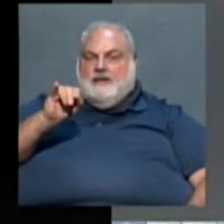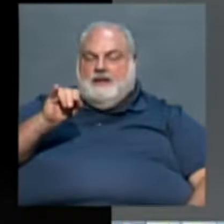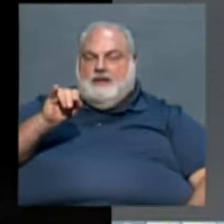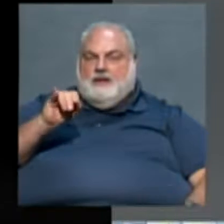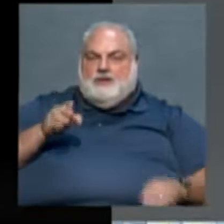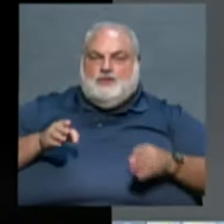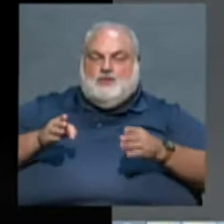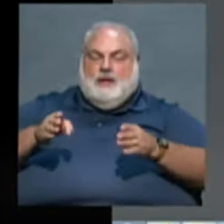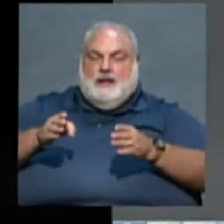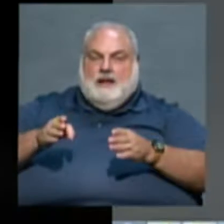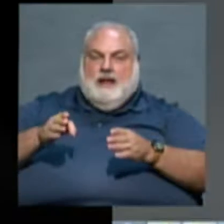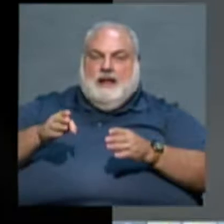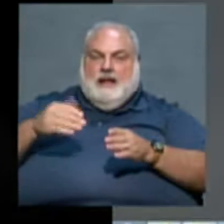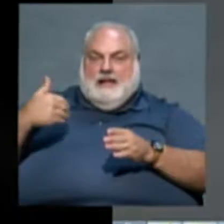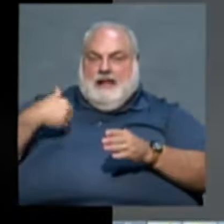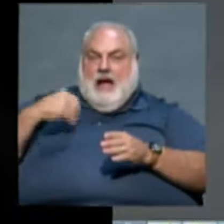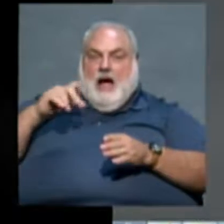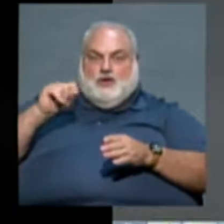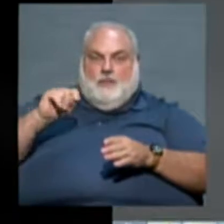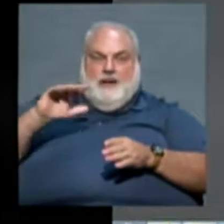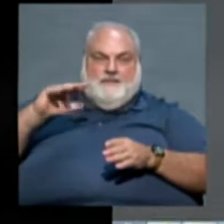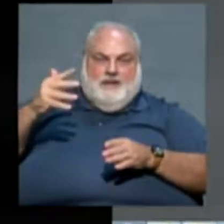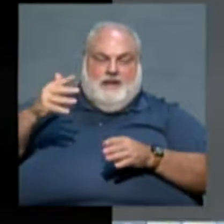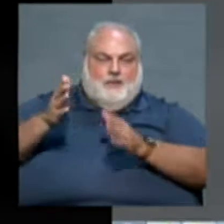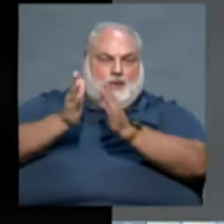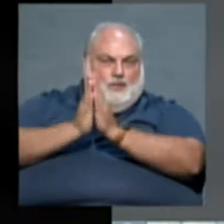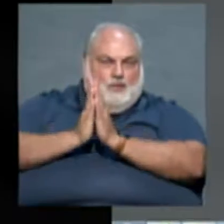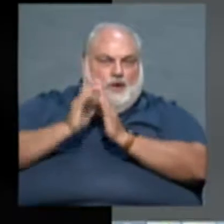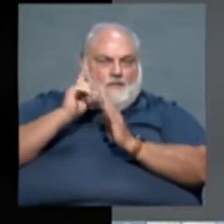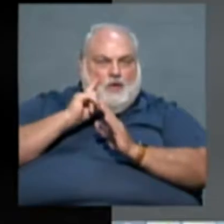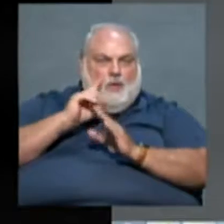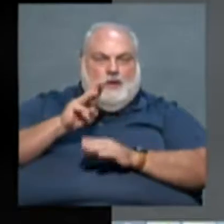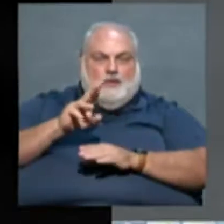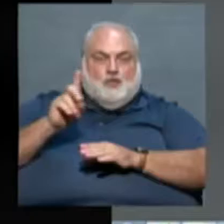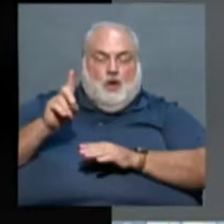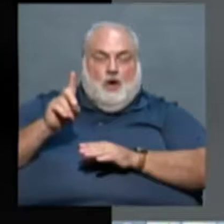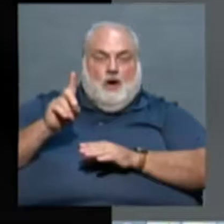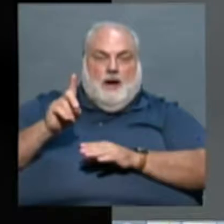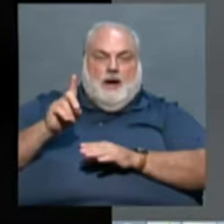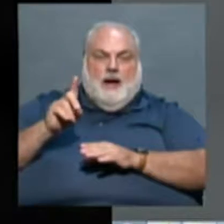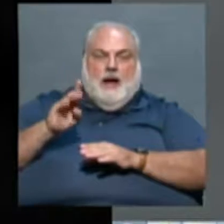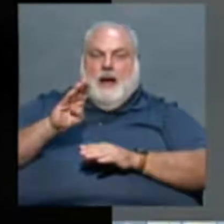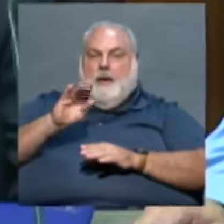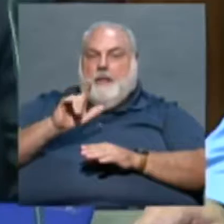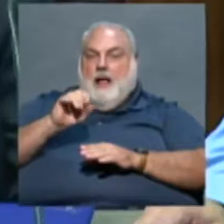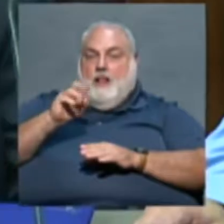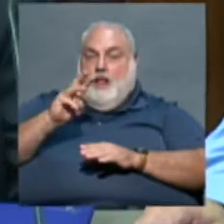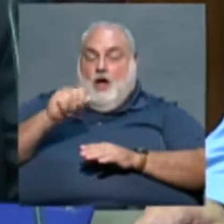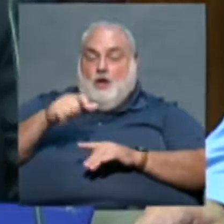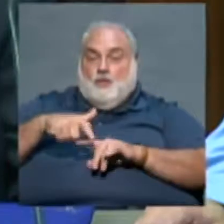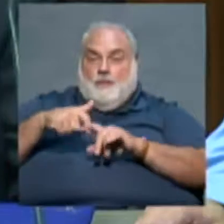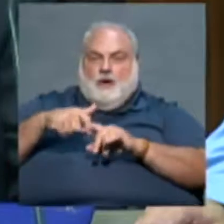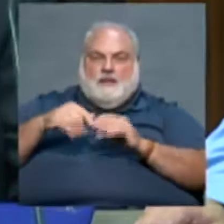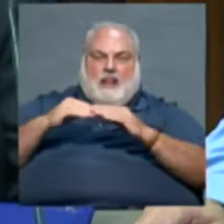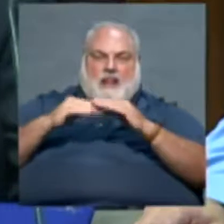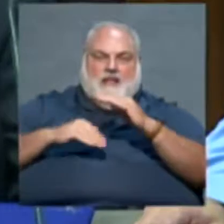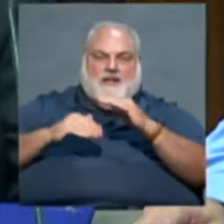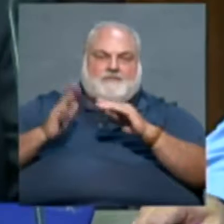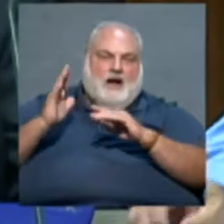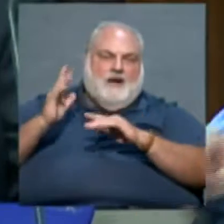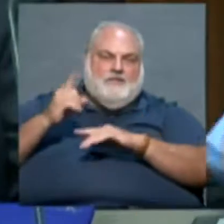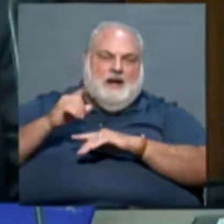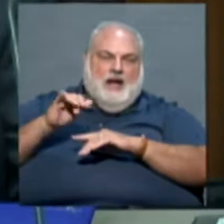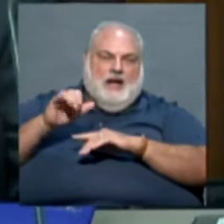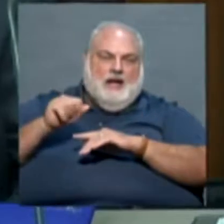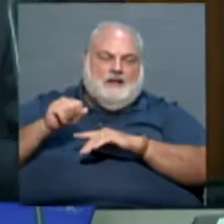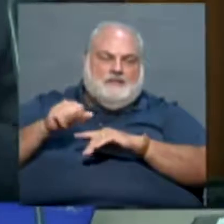this application. Staff supports that request. You do need a bylaw waiver to accept the withdrawal request being less than 5 business days prior